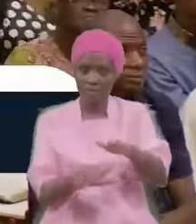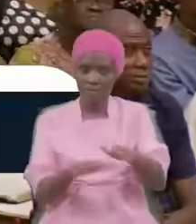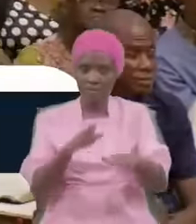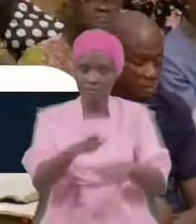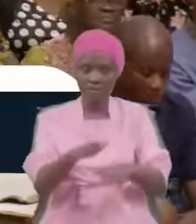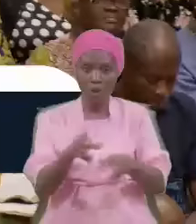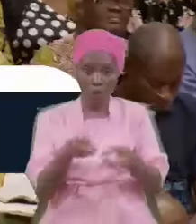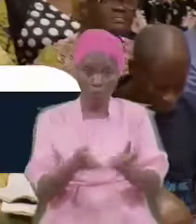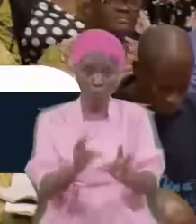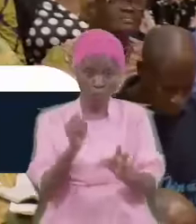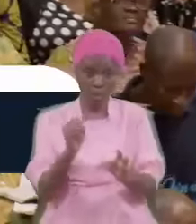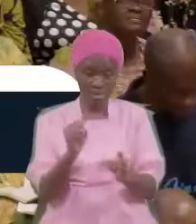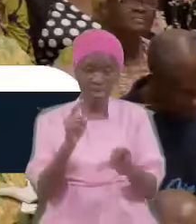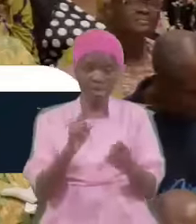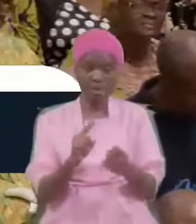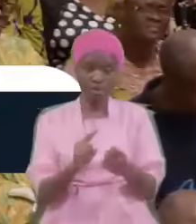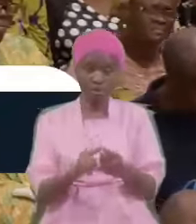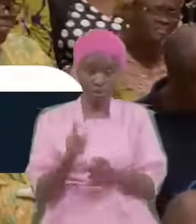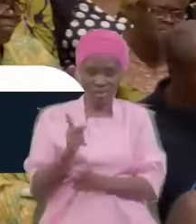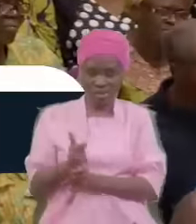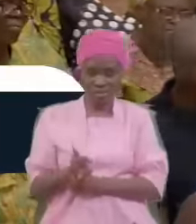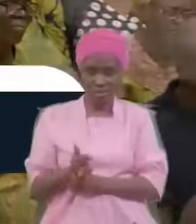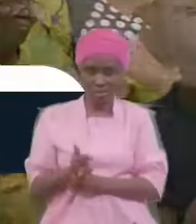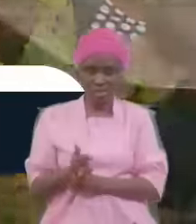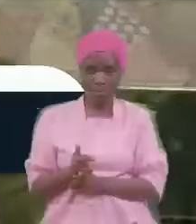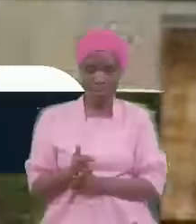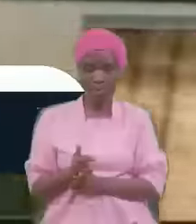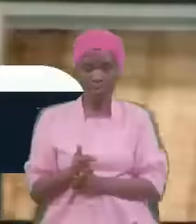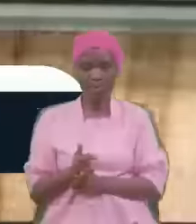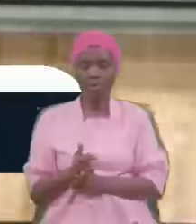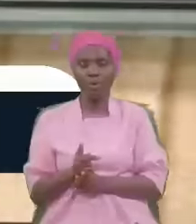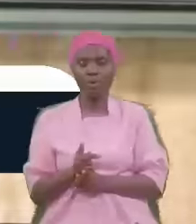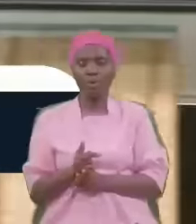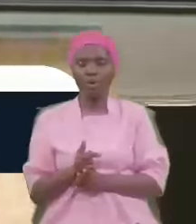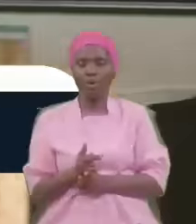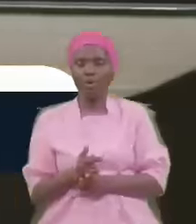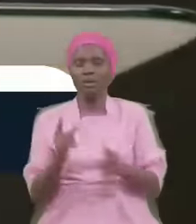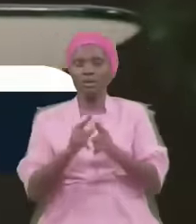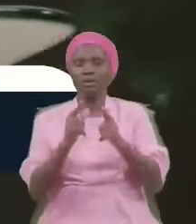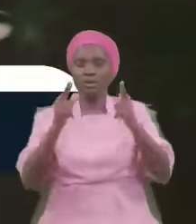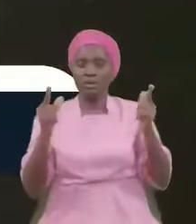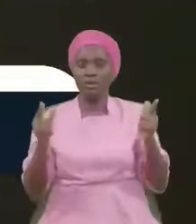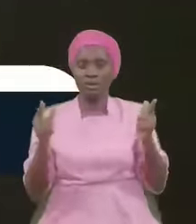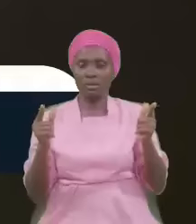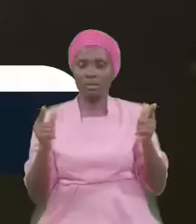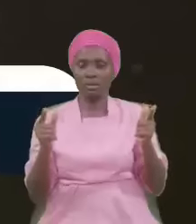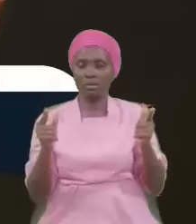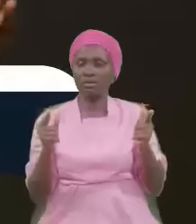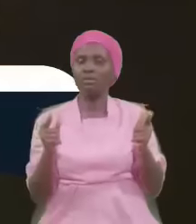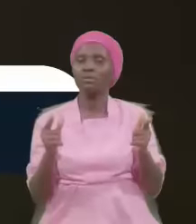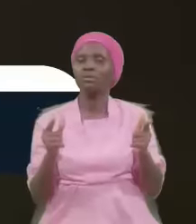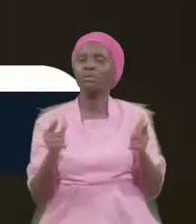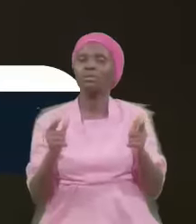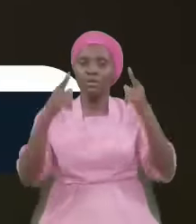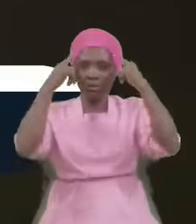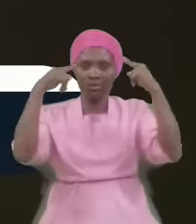ways to retaining super breakthrough wonders. What you receive, you